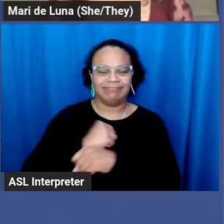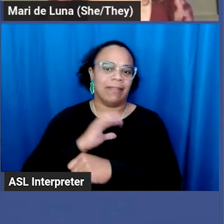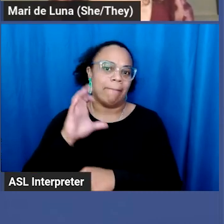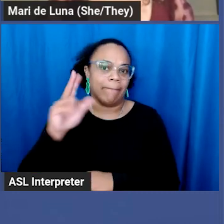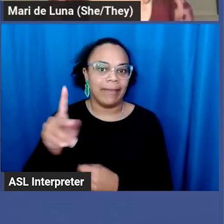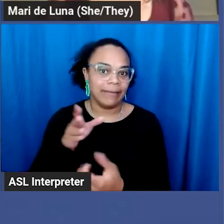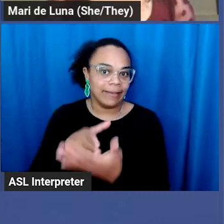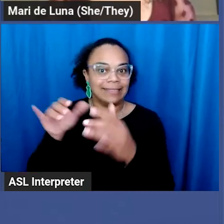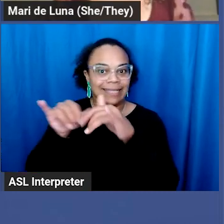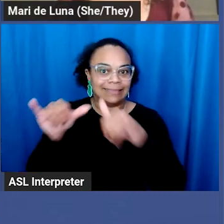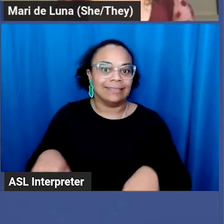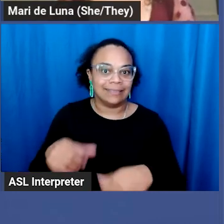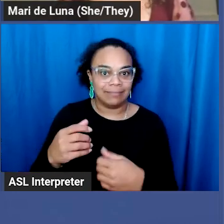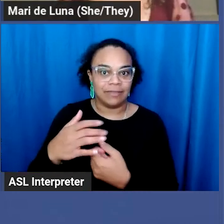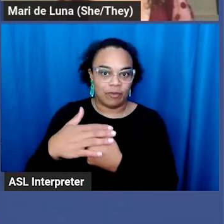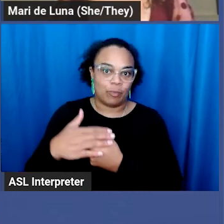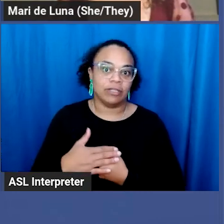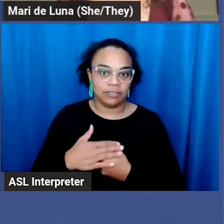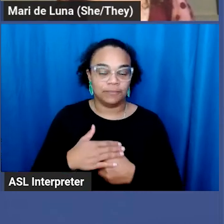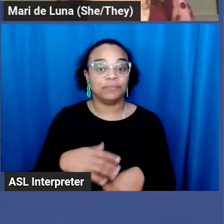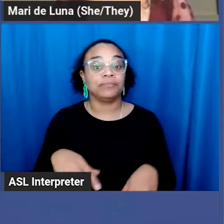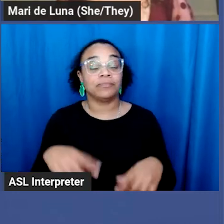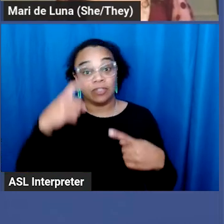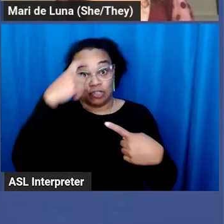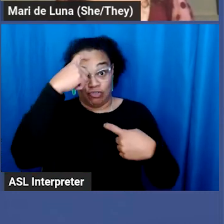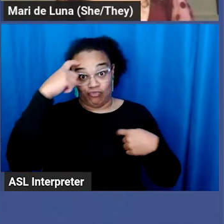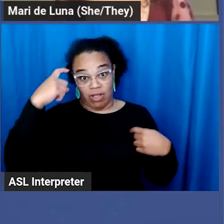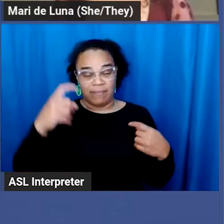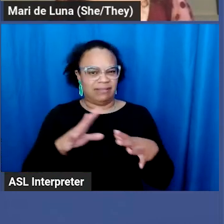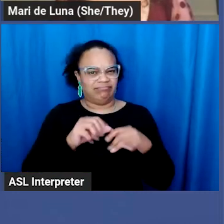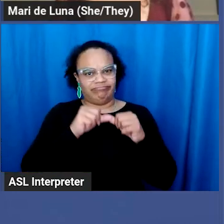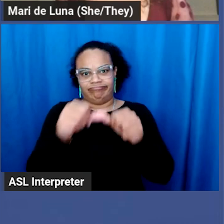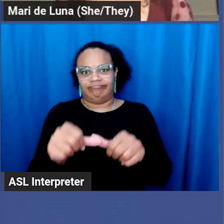oppression. So because trauma lives in the body,